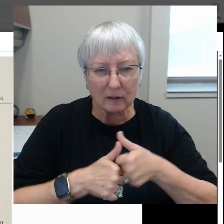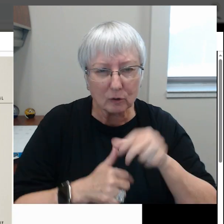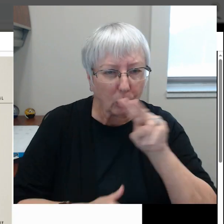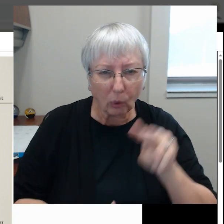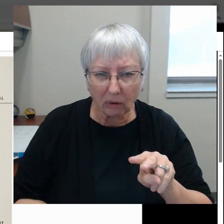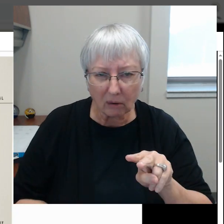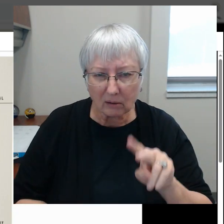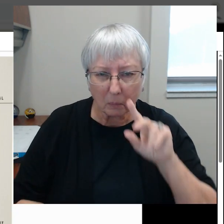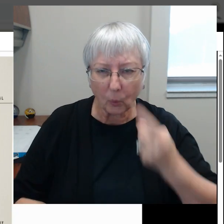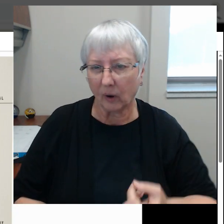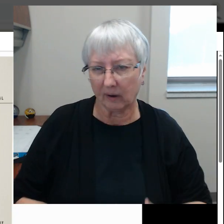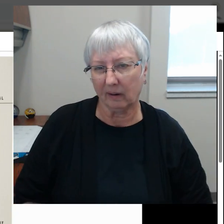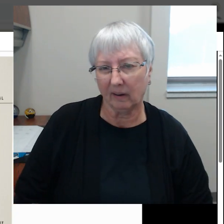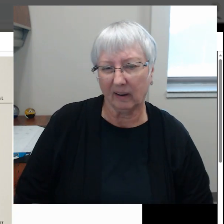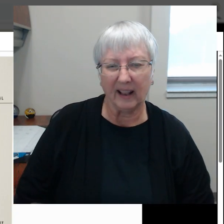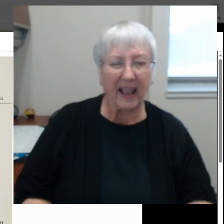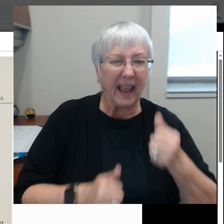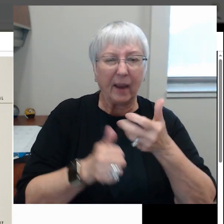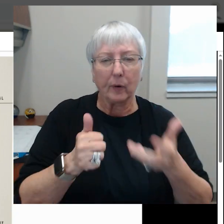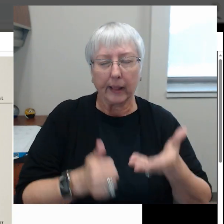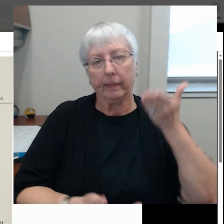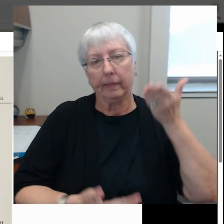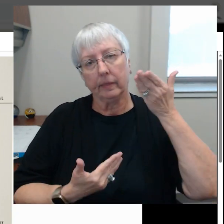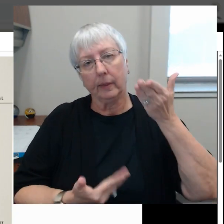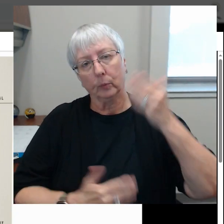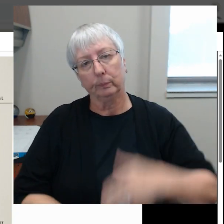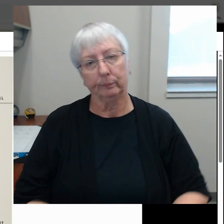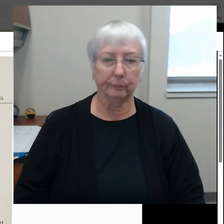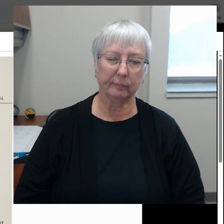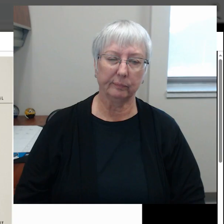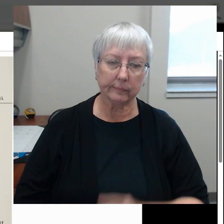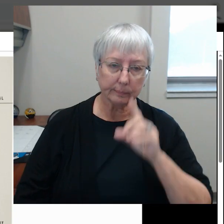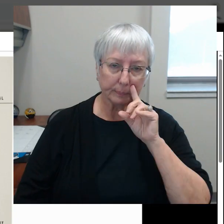any way. Everything is answered.